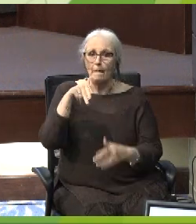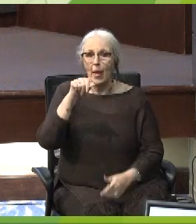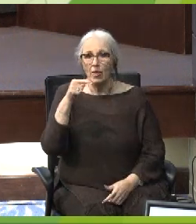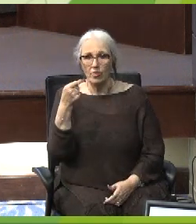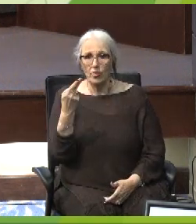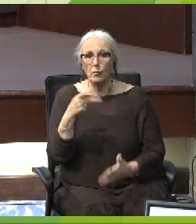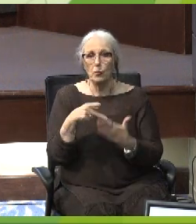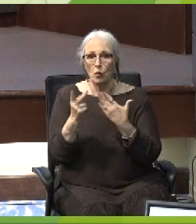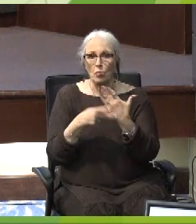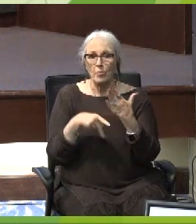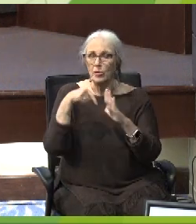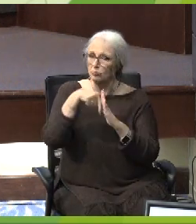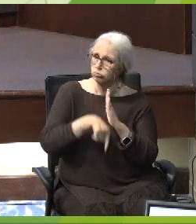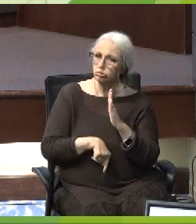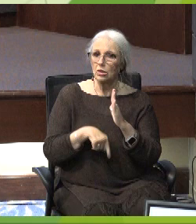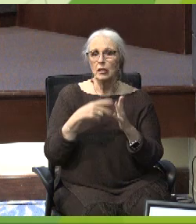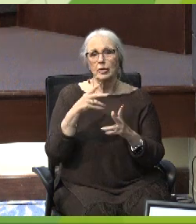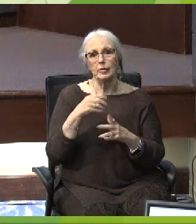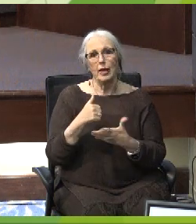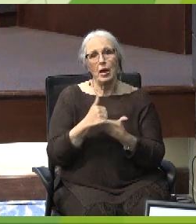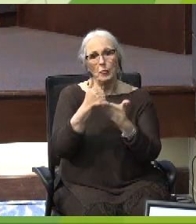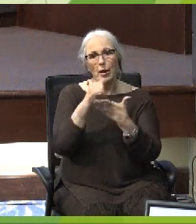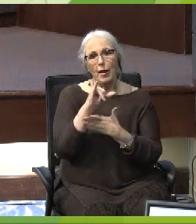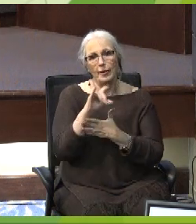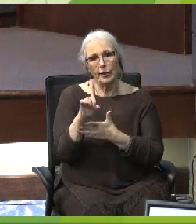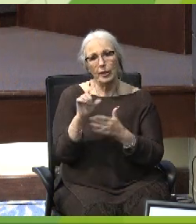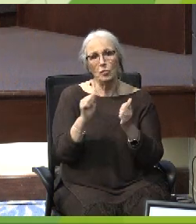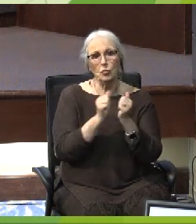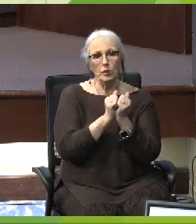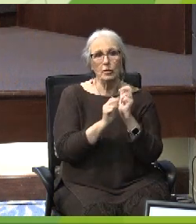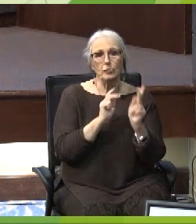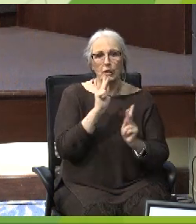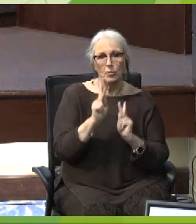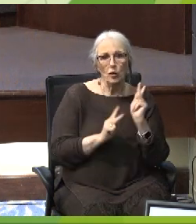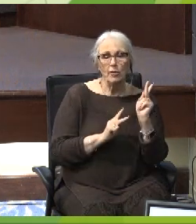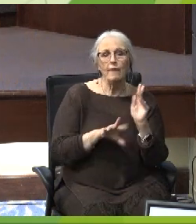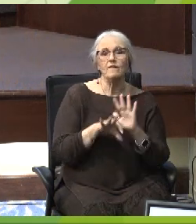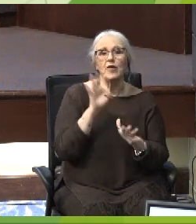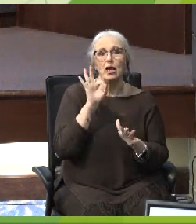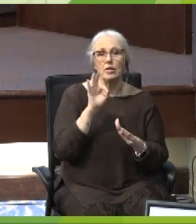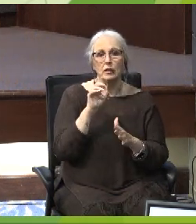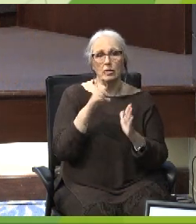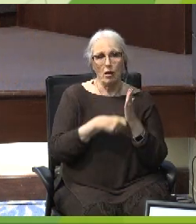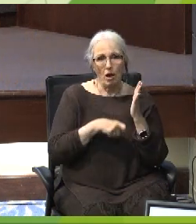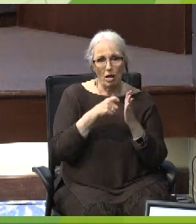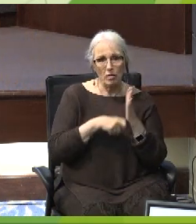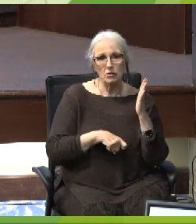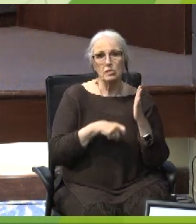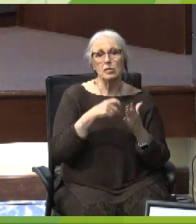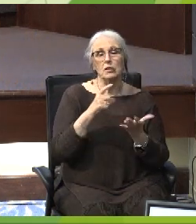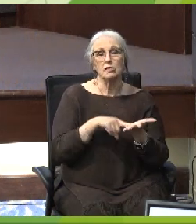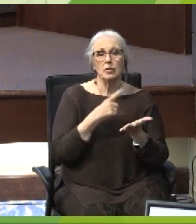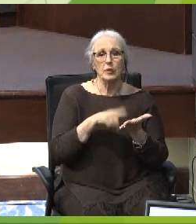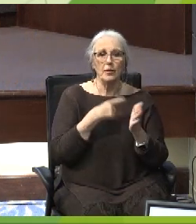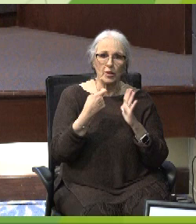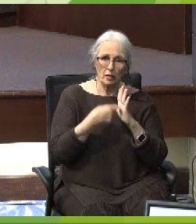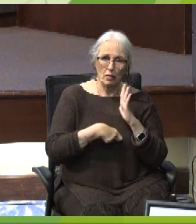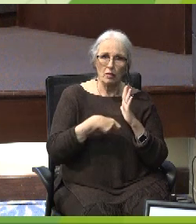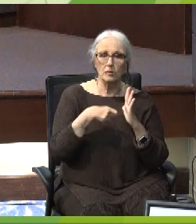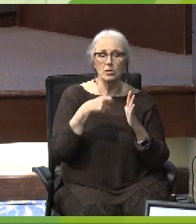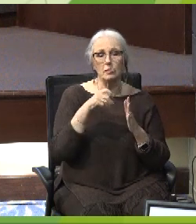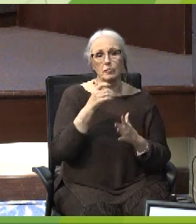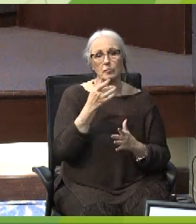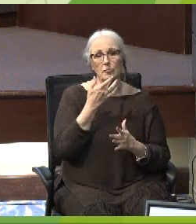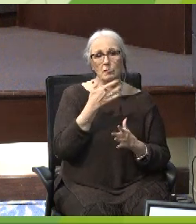very adept at being able to get birth certificates and IDs for individuals. This covers the cost. Sometimes the cost of a birth